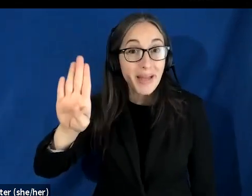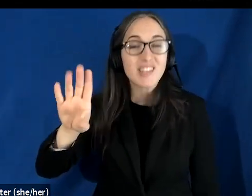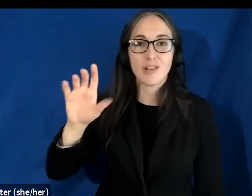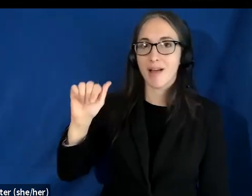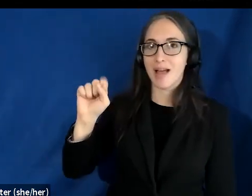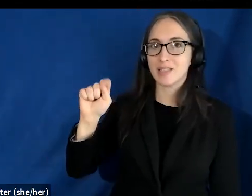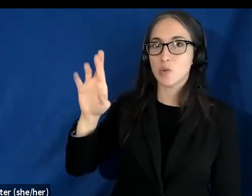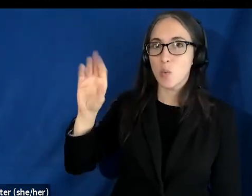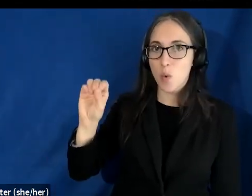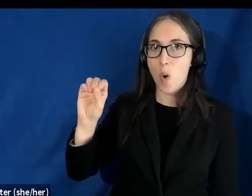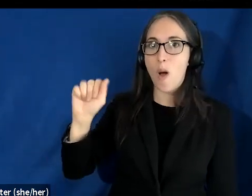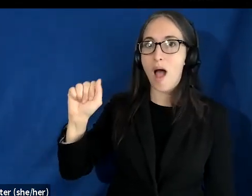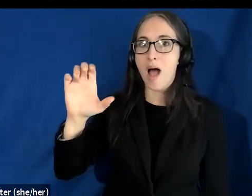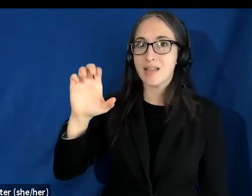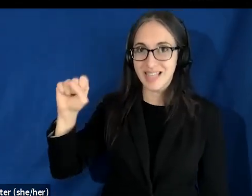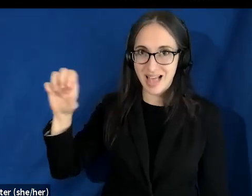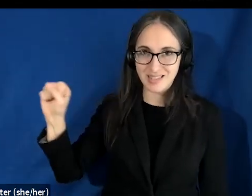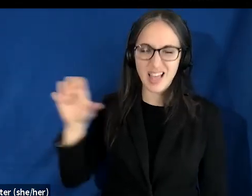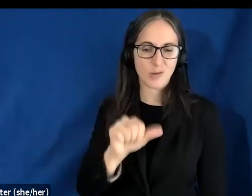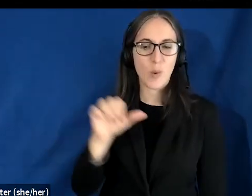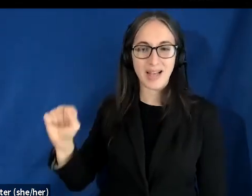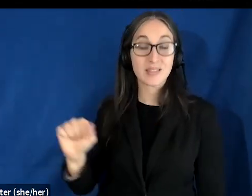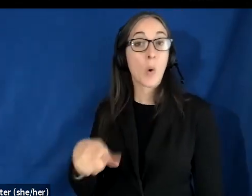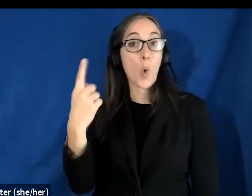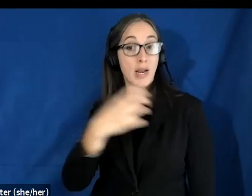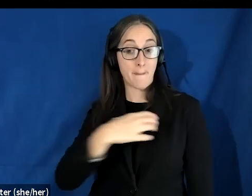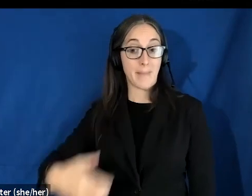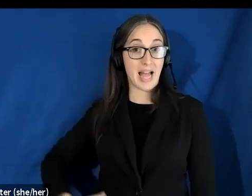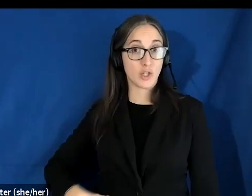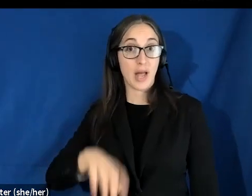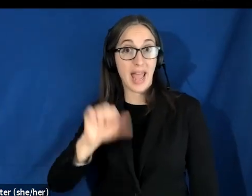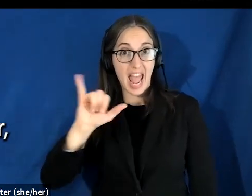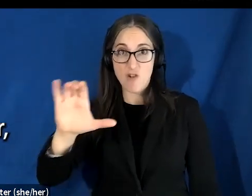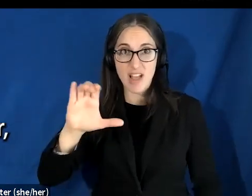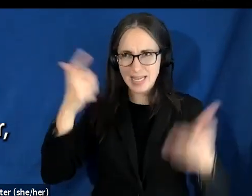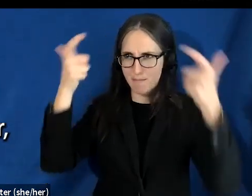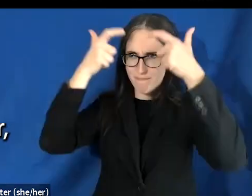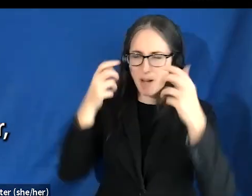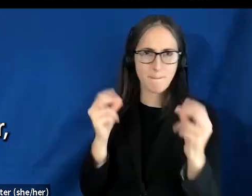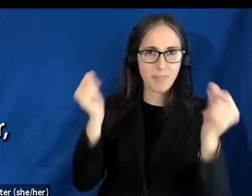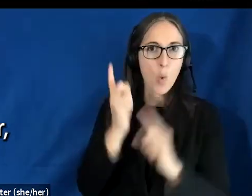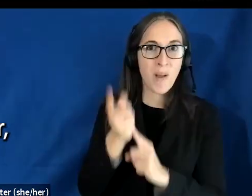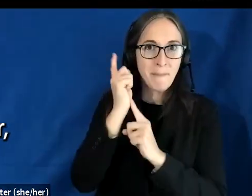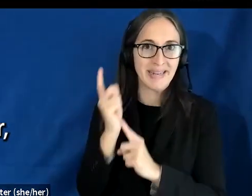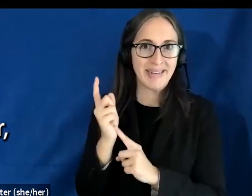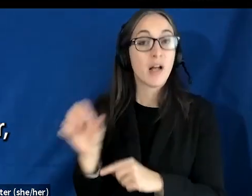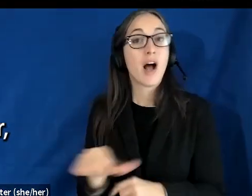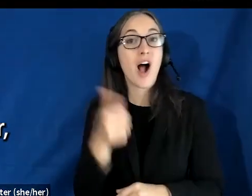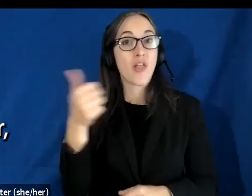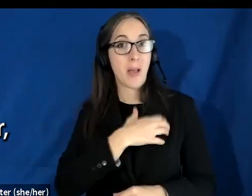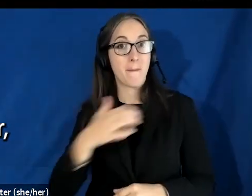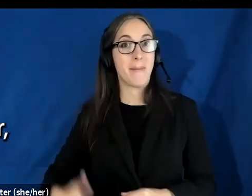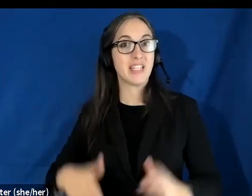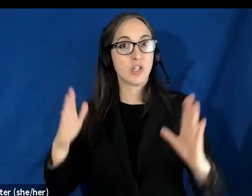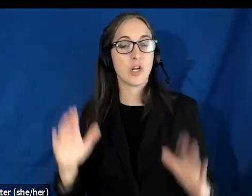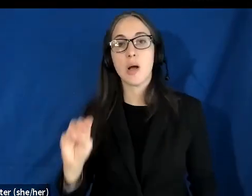Access. One of our ambassadors, Eric, he tried it in a minute, he got it. We have another ambassador, Mona, took her about 2 or